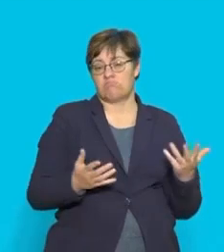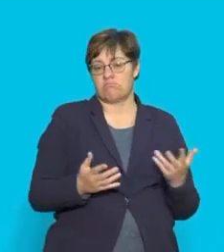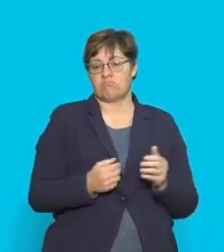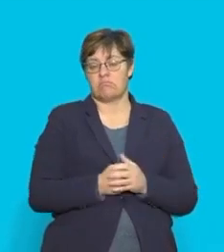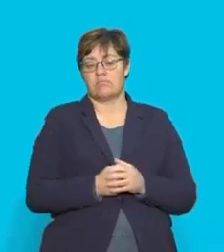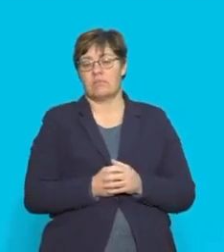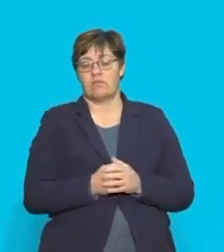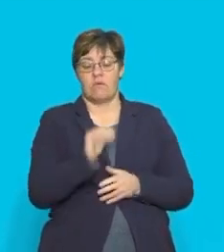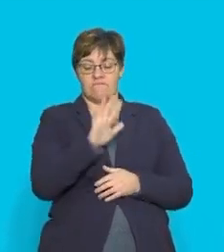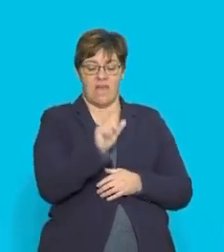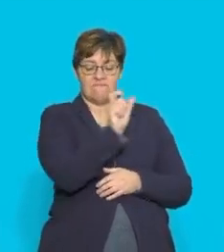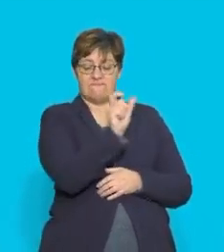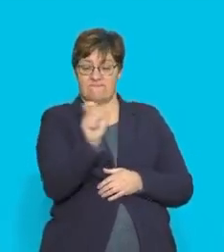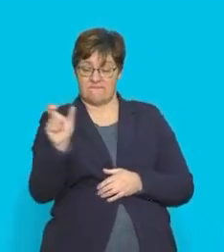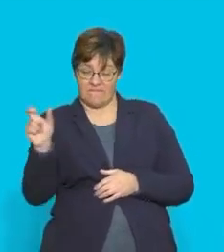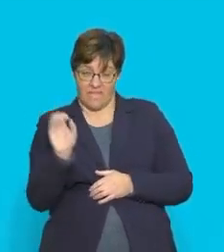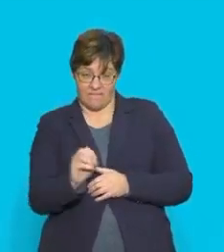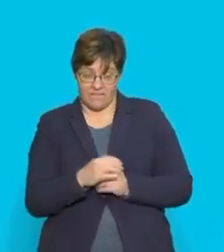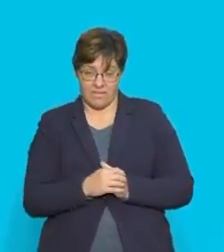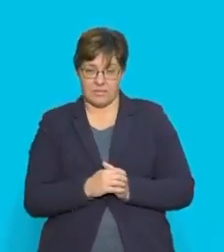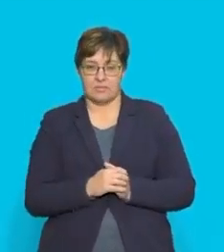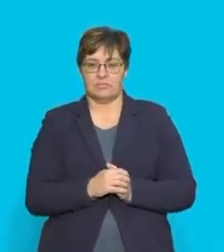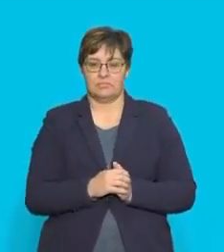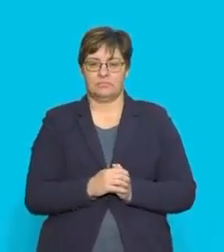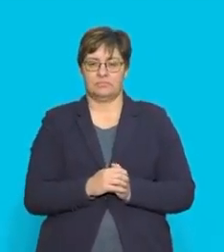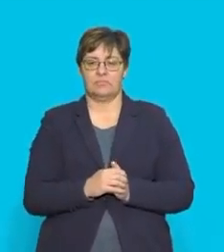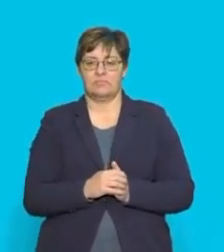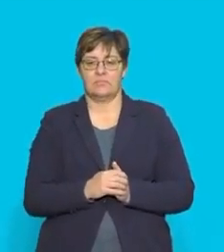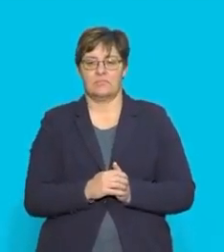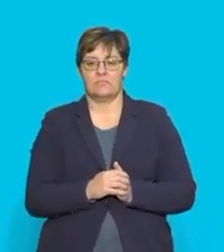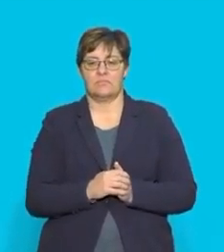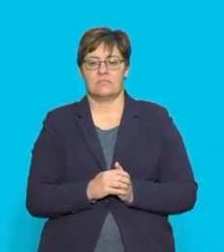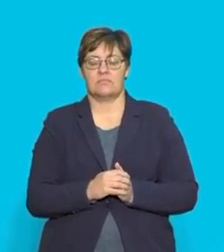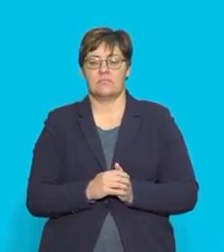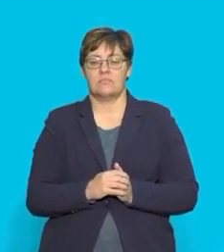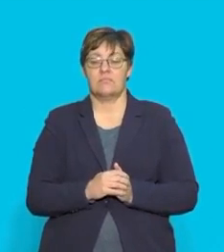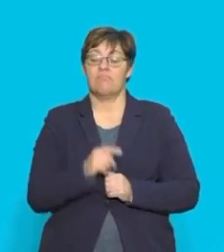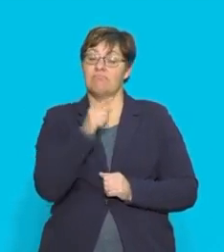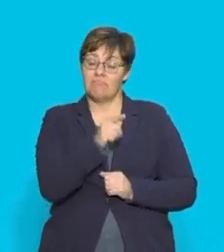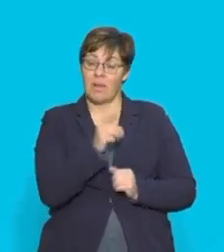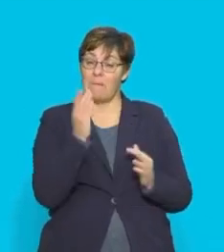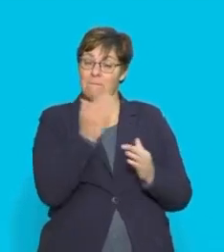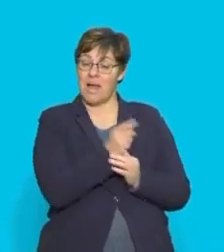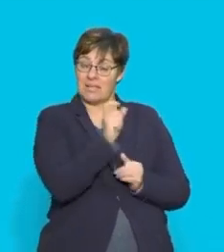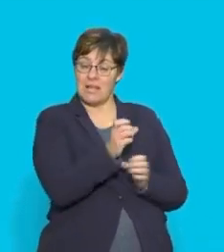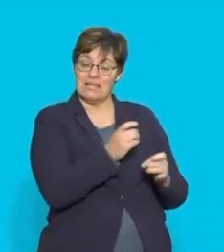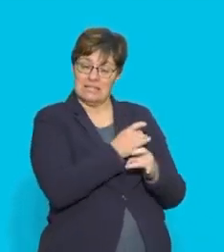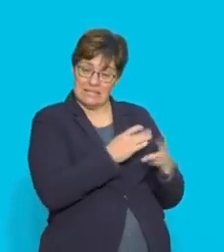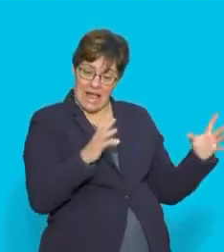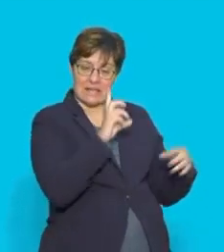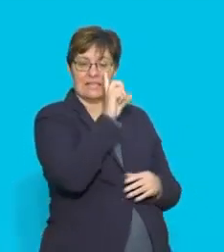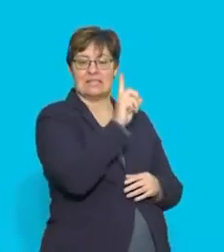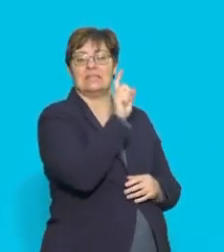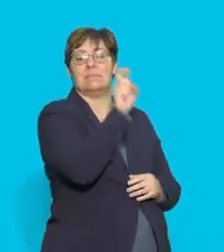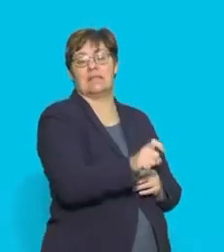3, 4, 5, something of that nature. But now the password must start with the